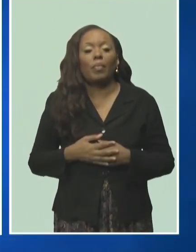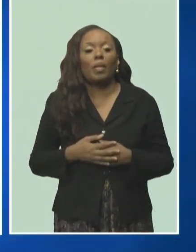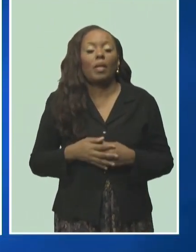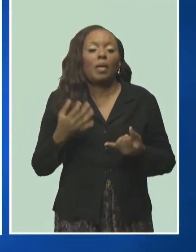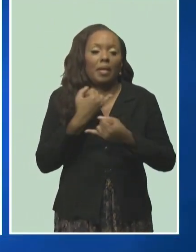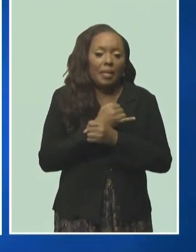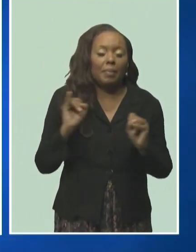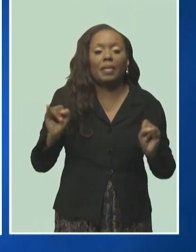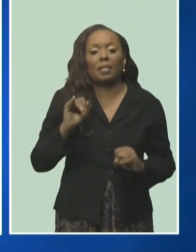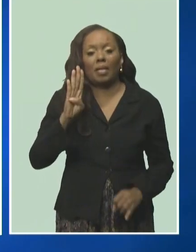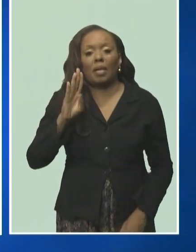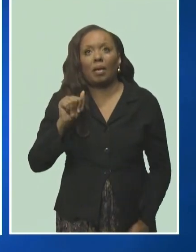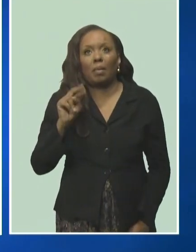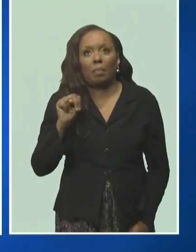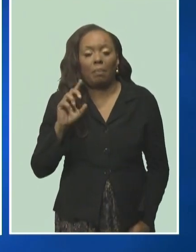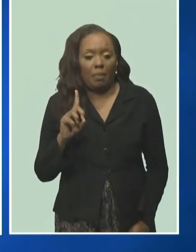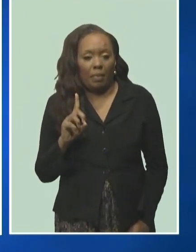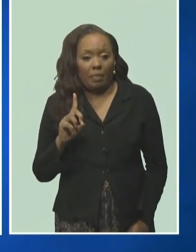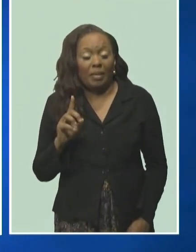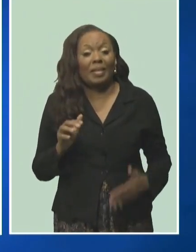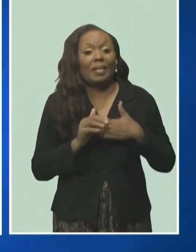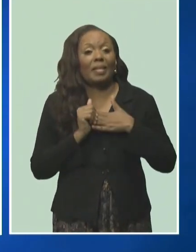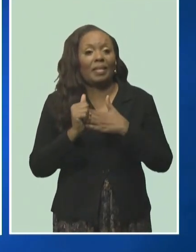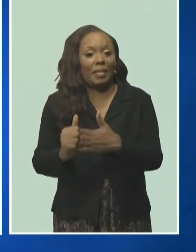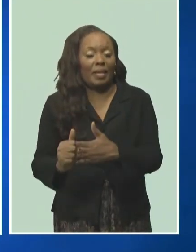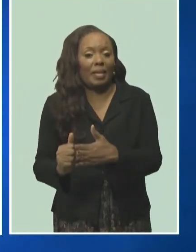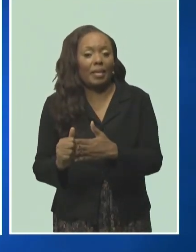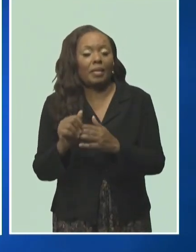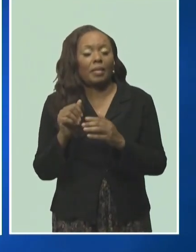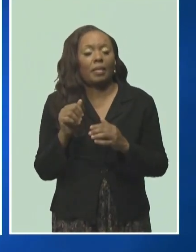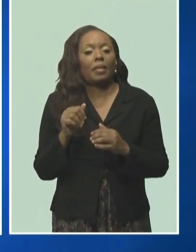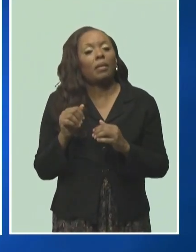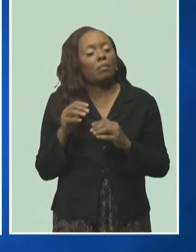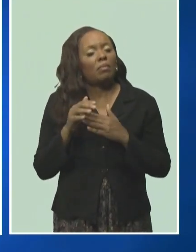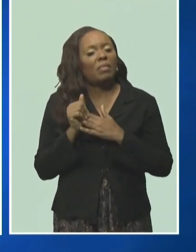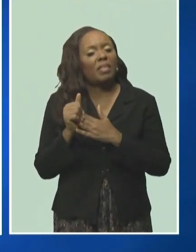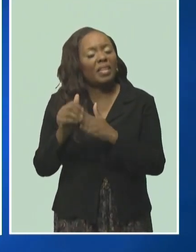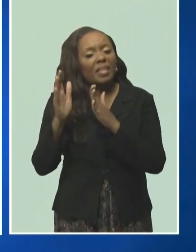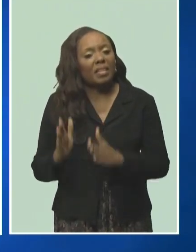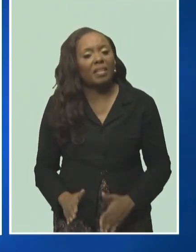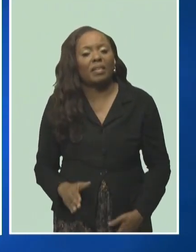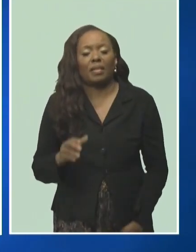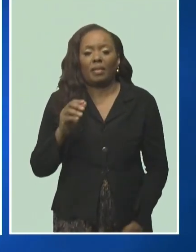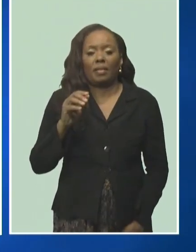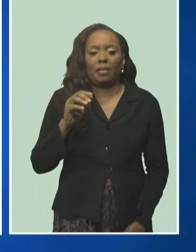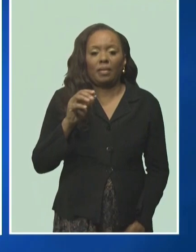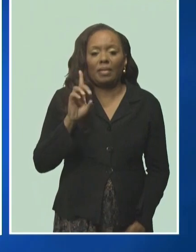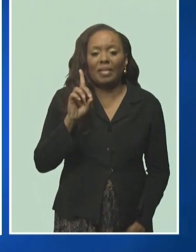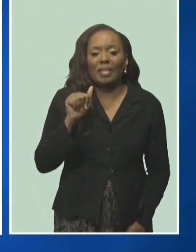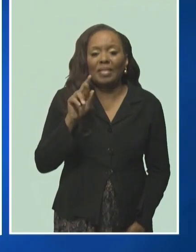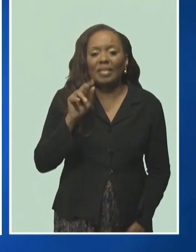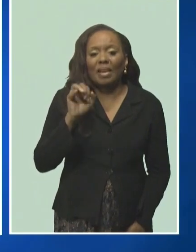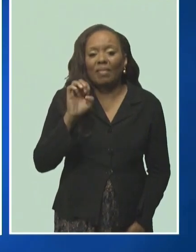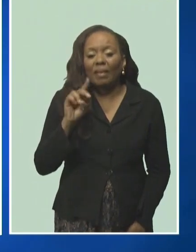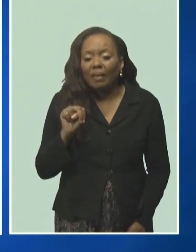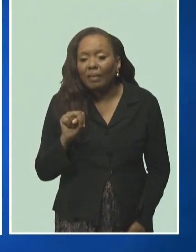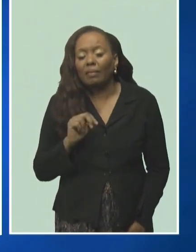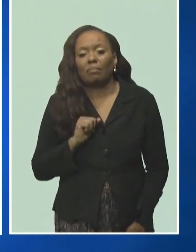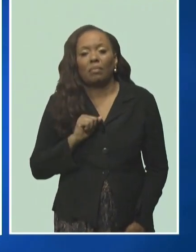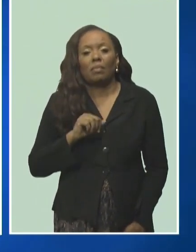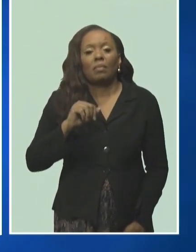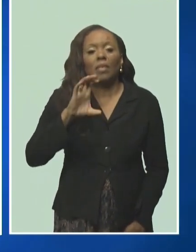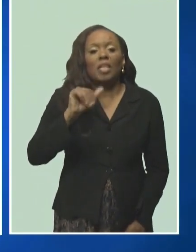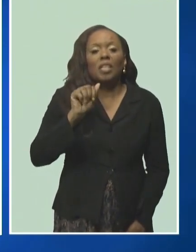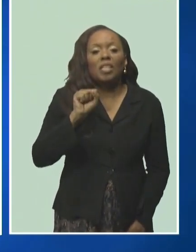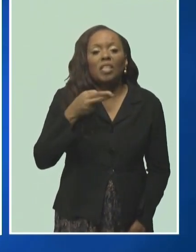independence band led by Darian Bailey. And we have the likes of Kashida Doughton, Jermon Waith, Shadia Marshall,